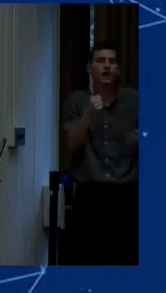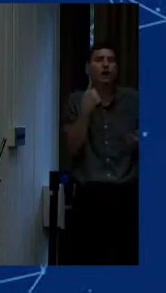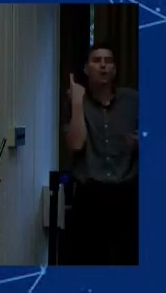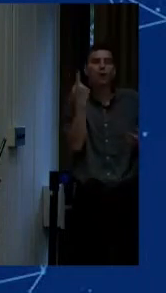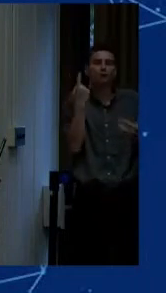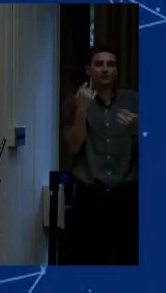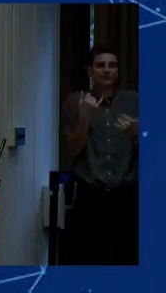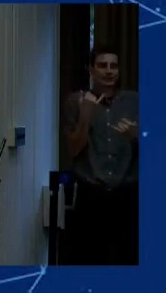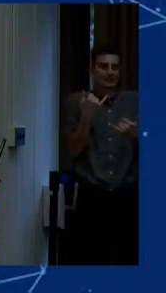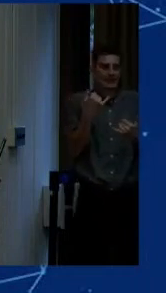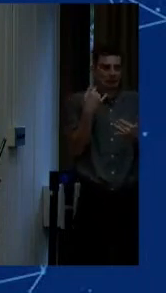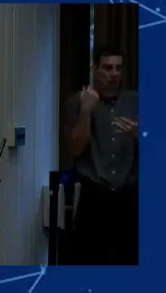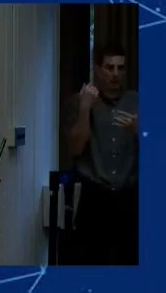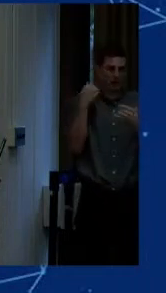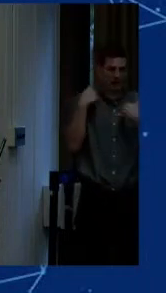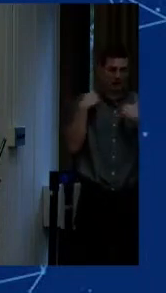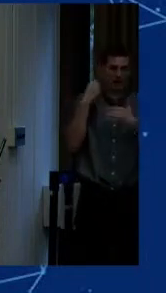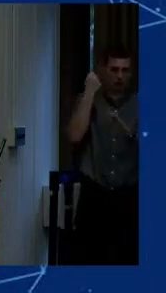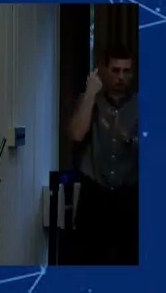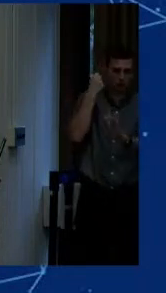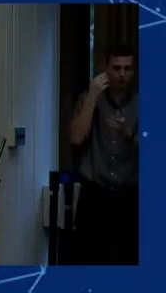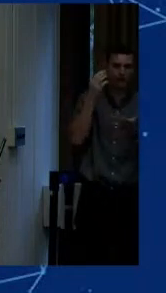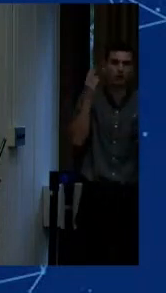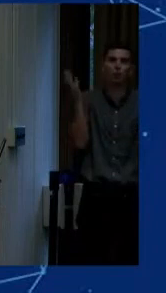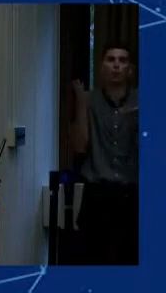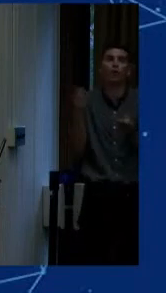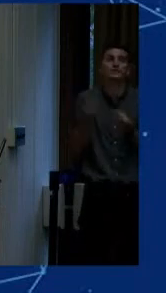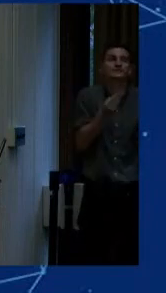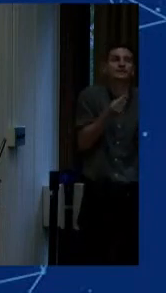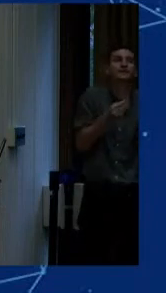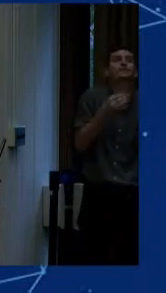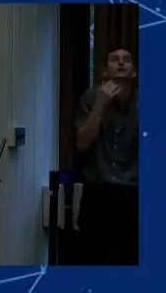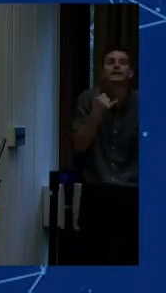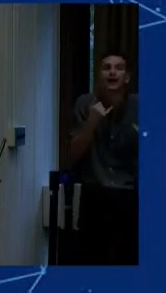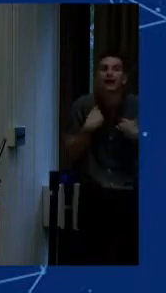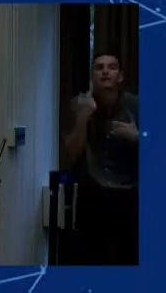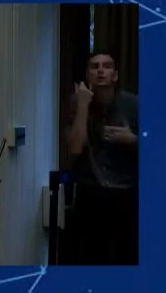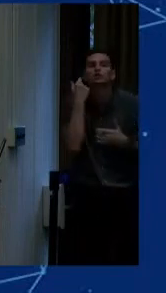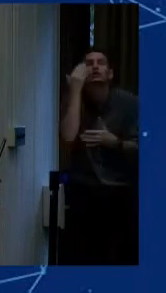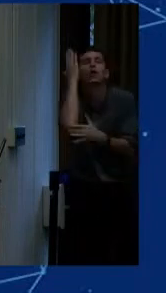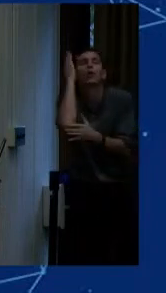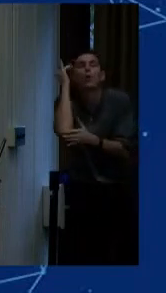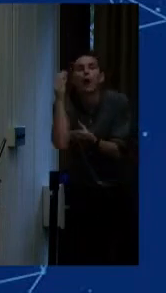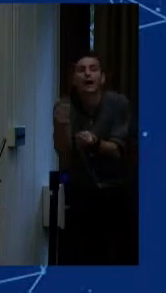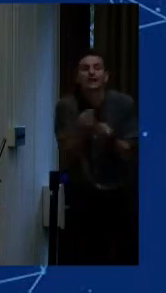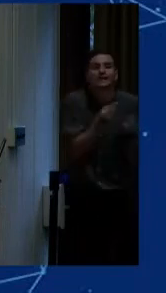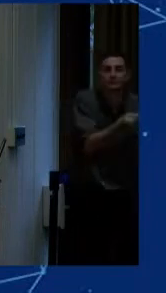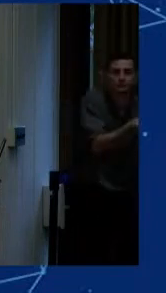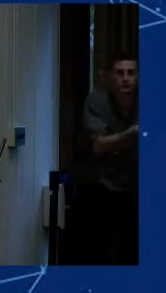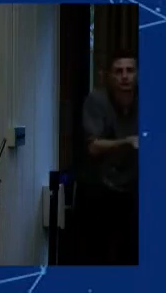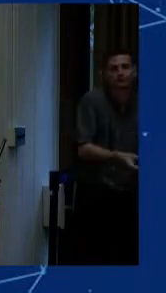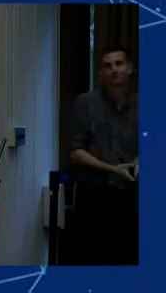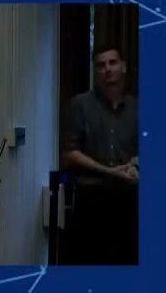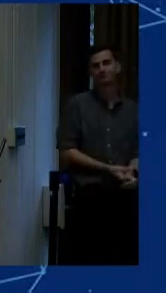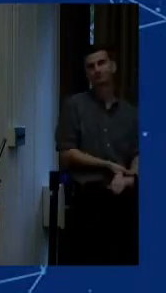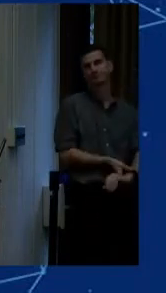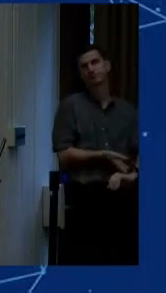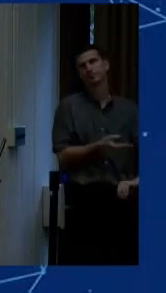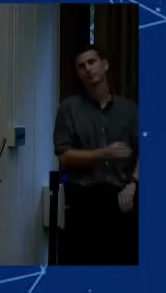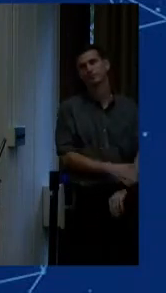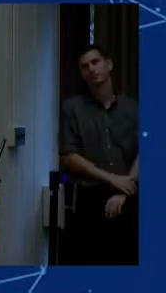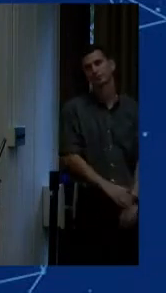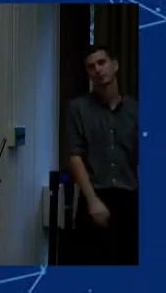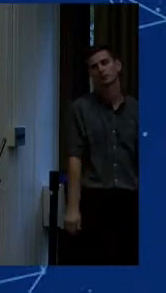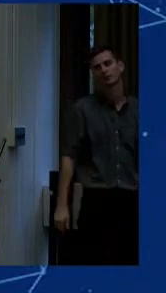do, but also why I'm doing it. And this can then be sort of